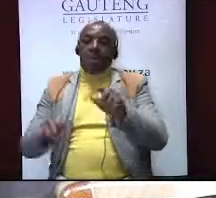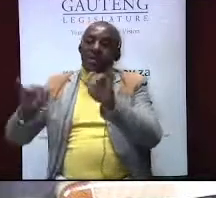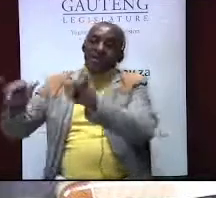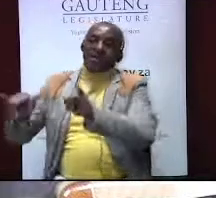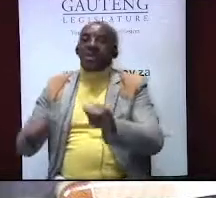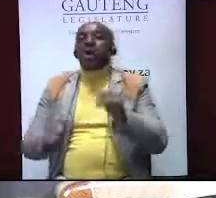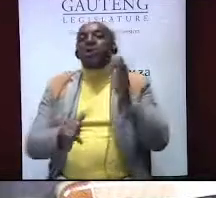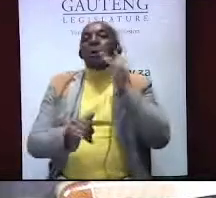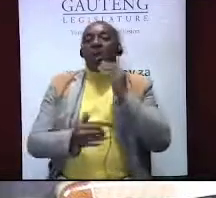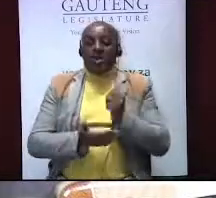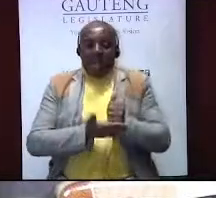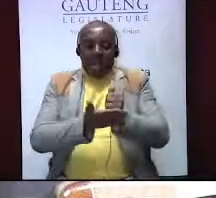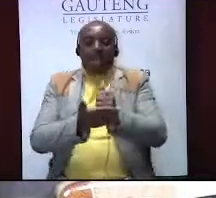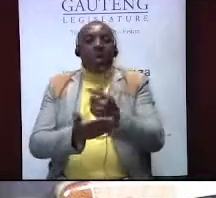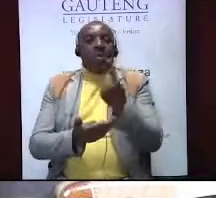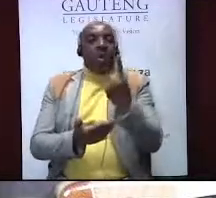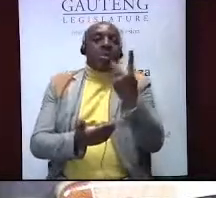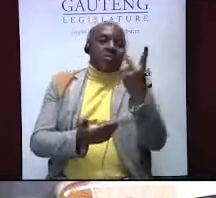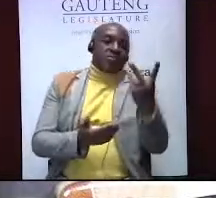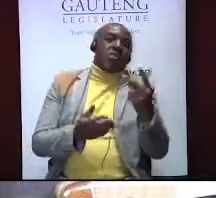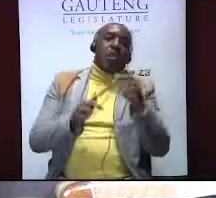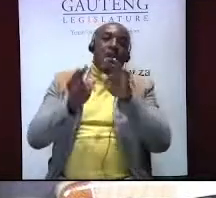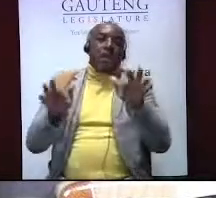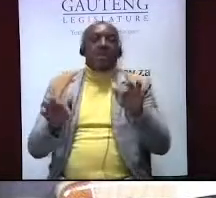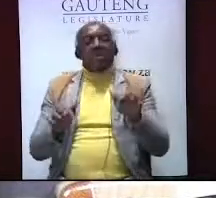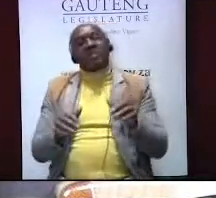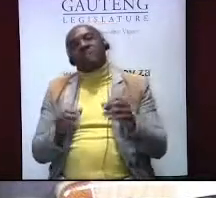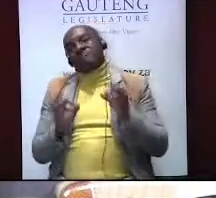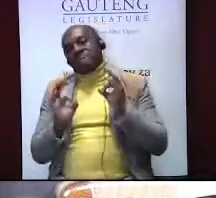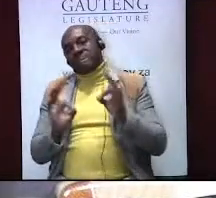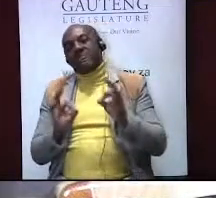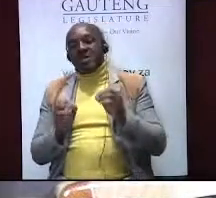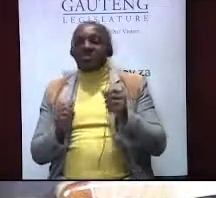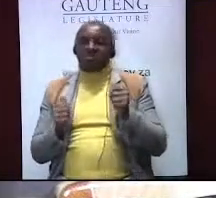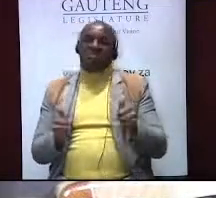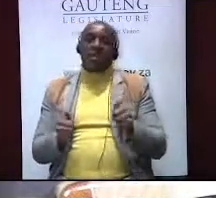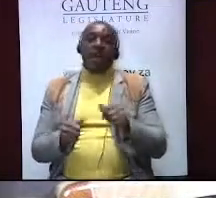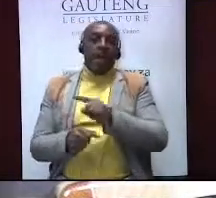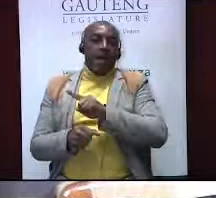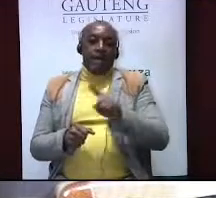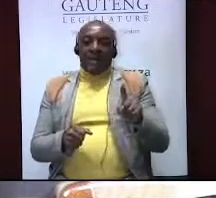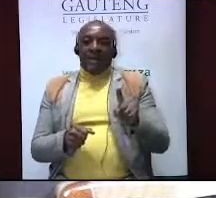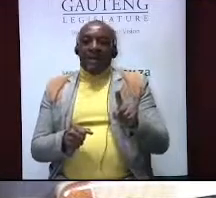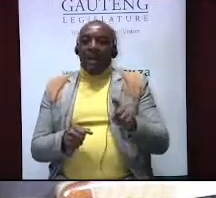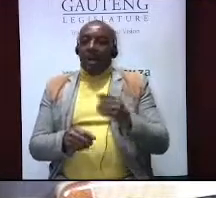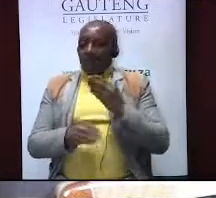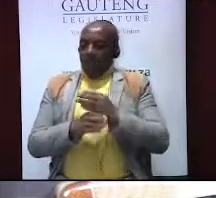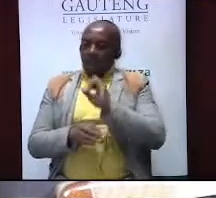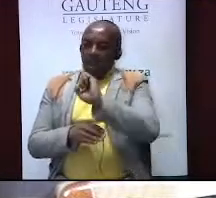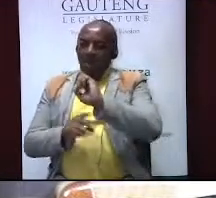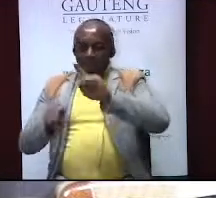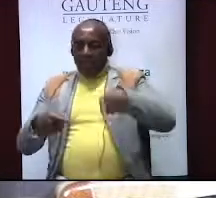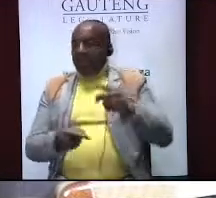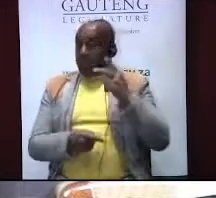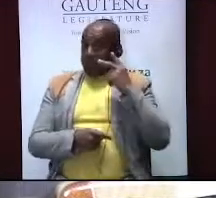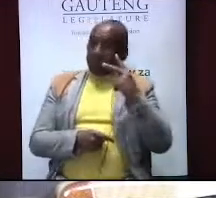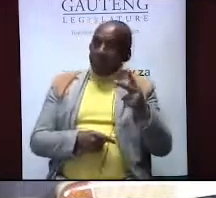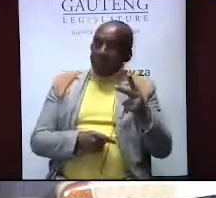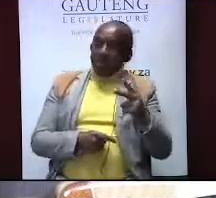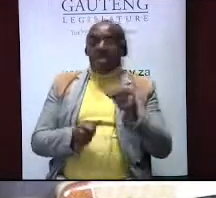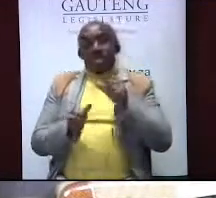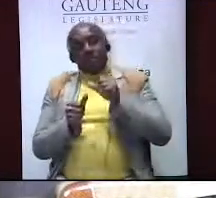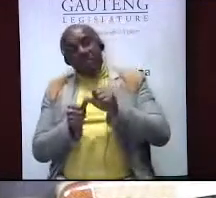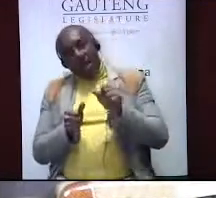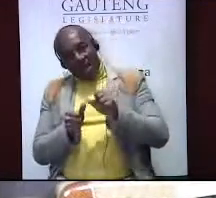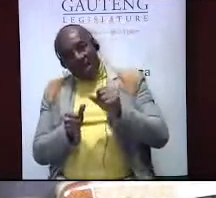assist one or two people, yes, it's good enough, but the impact is not visible. You know, it's better